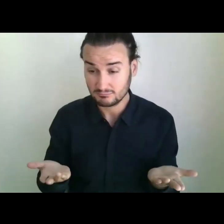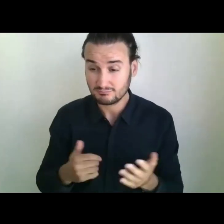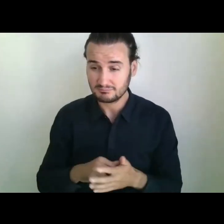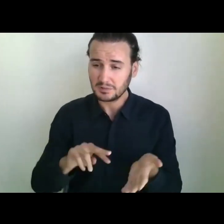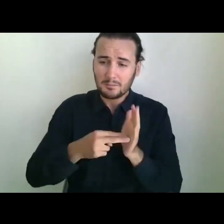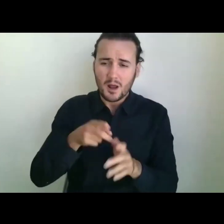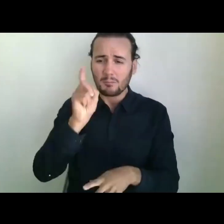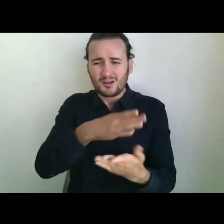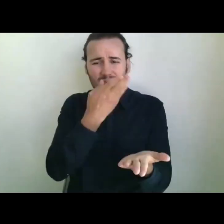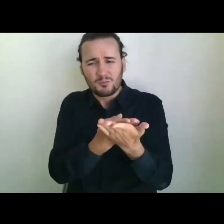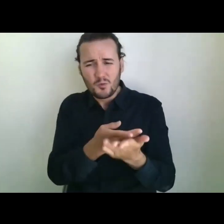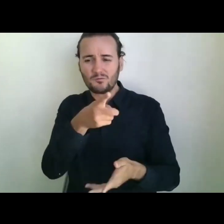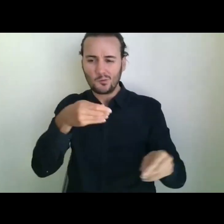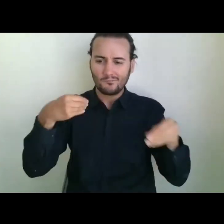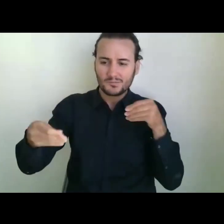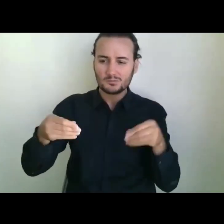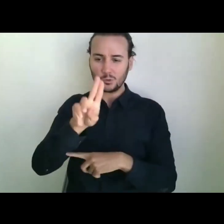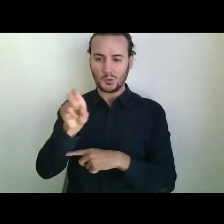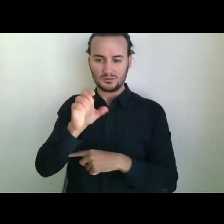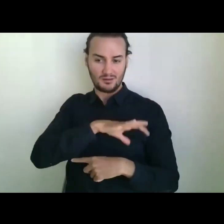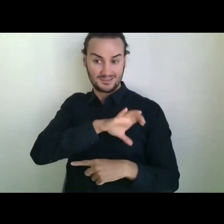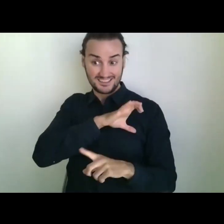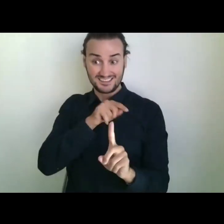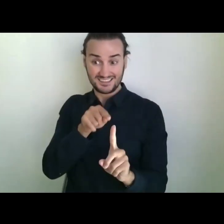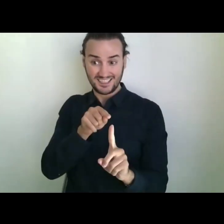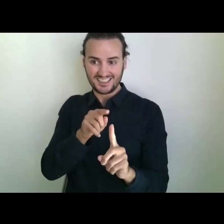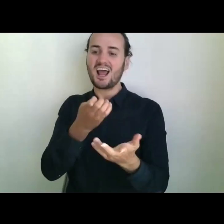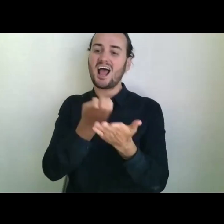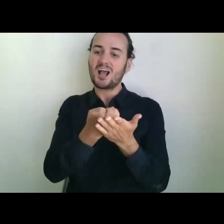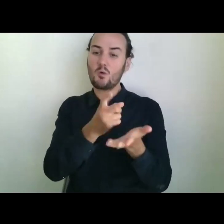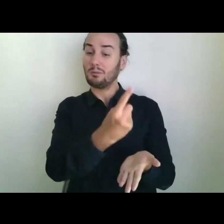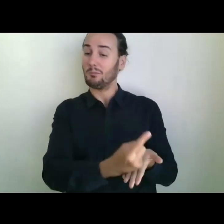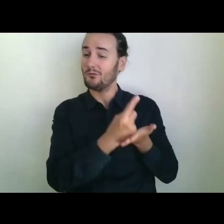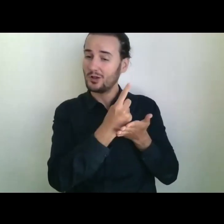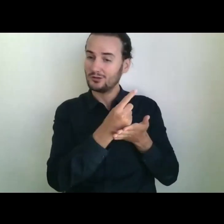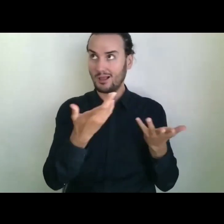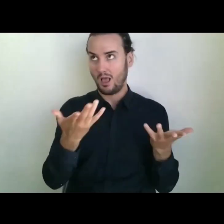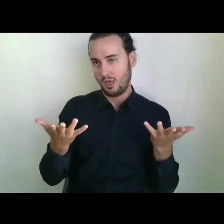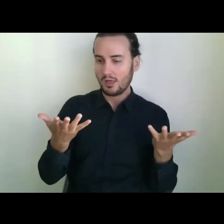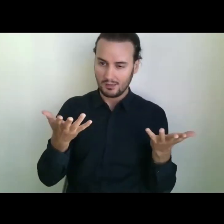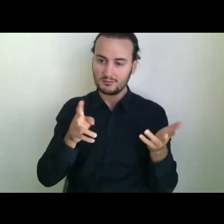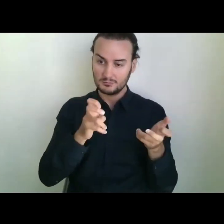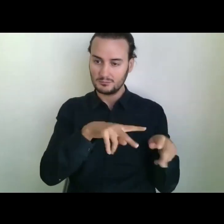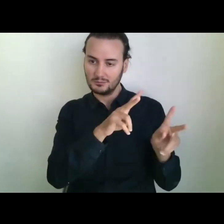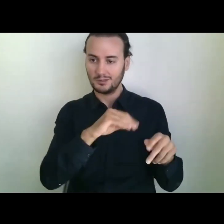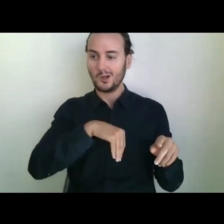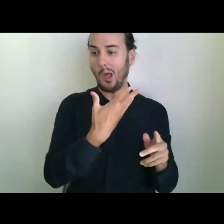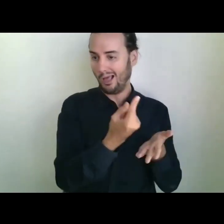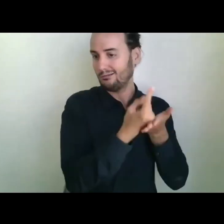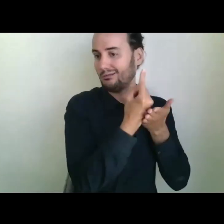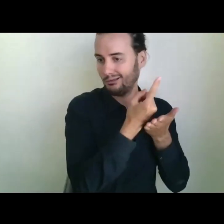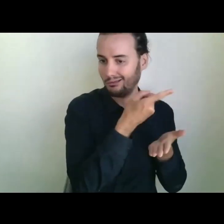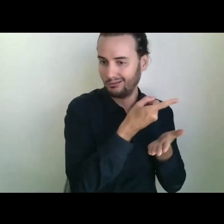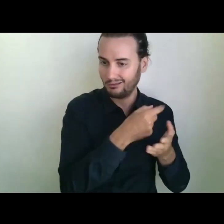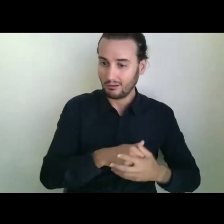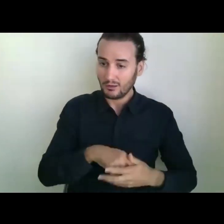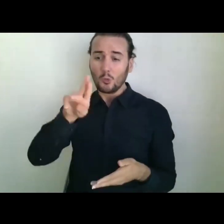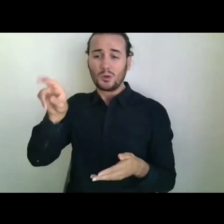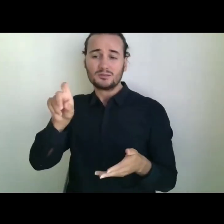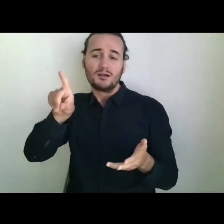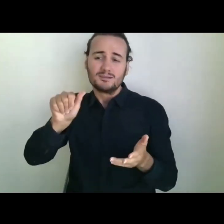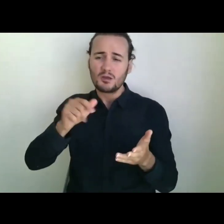documented US citizen, economically privileged and/or white. Too often in the US disability